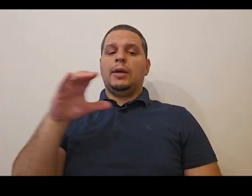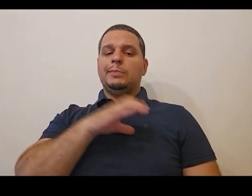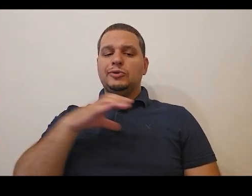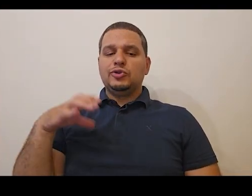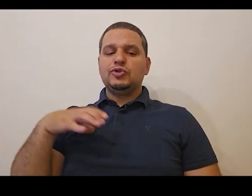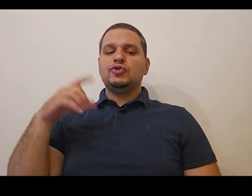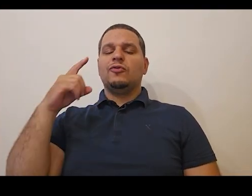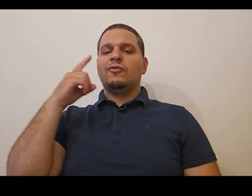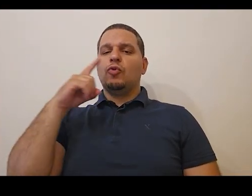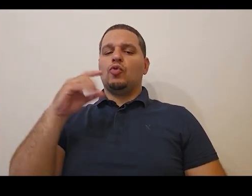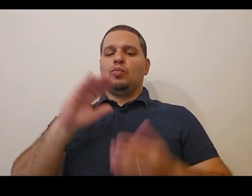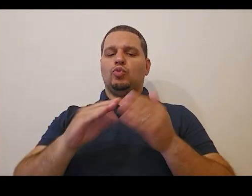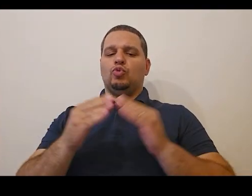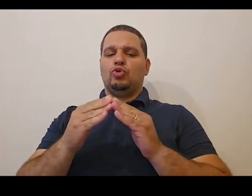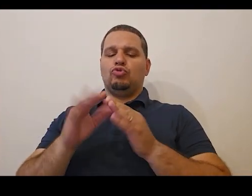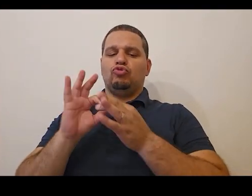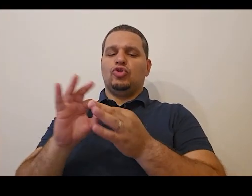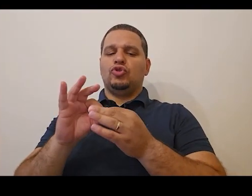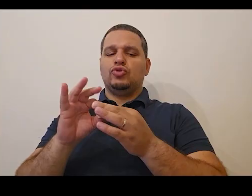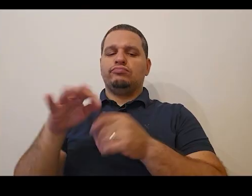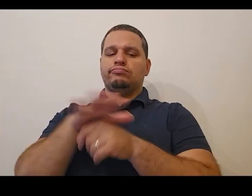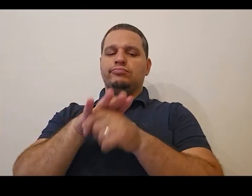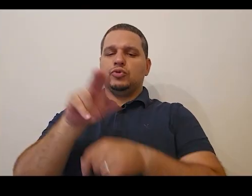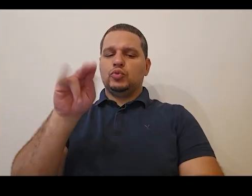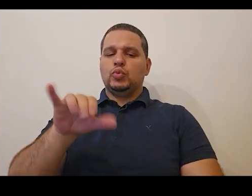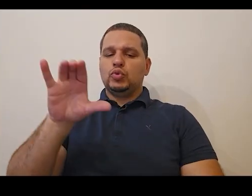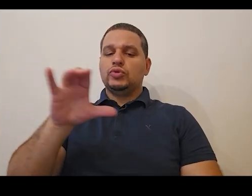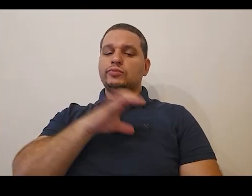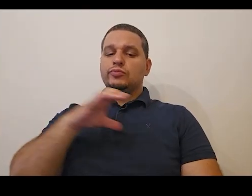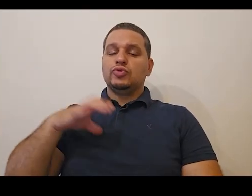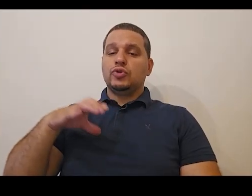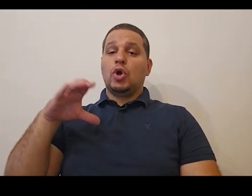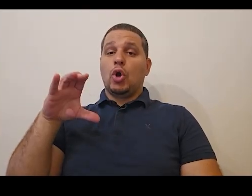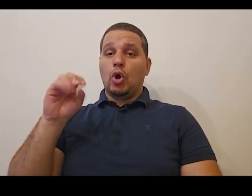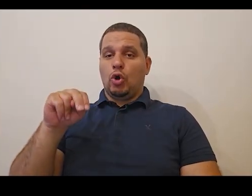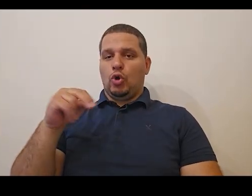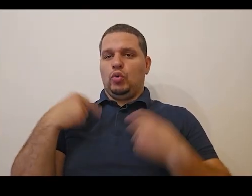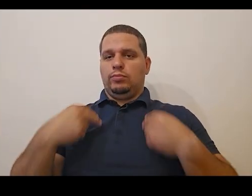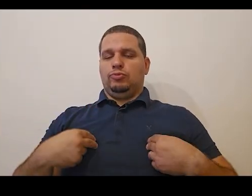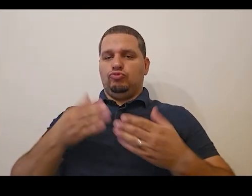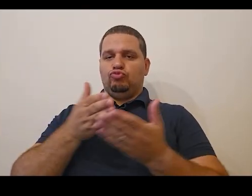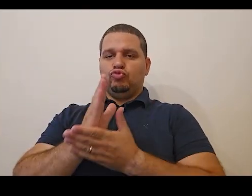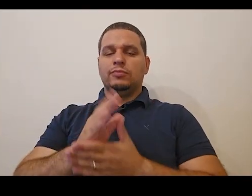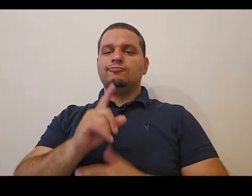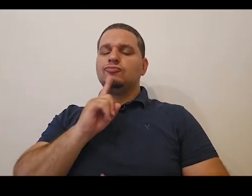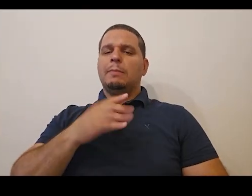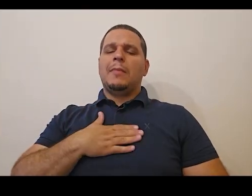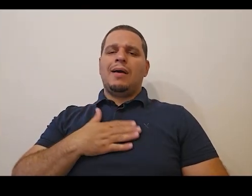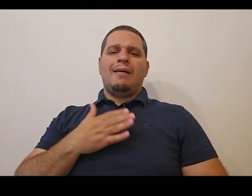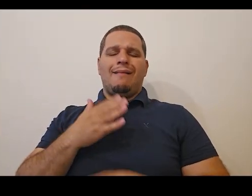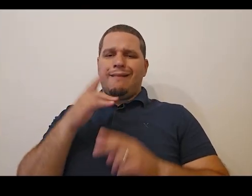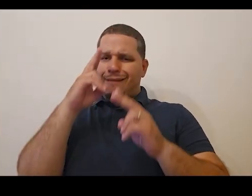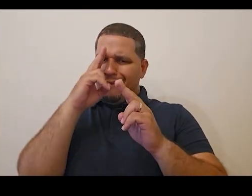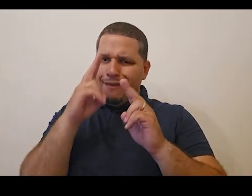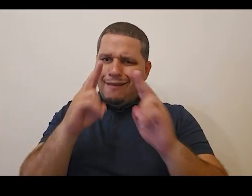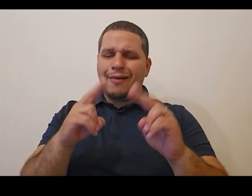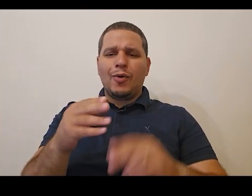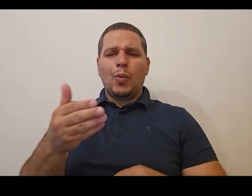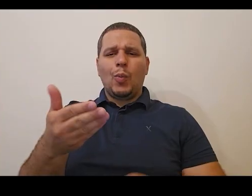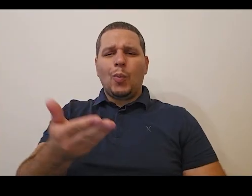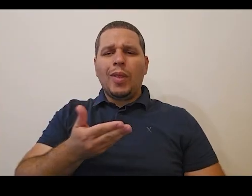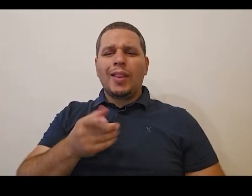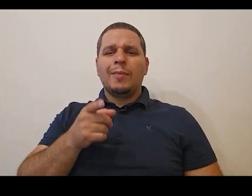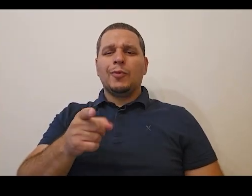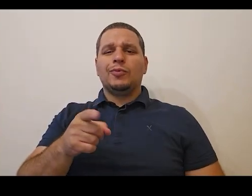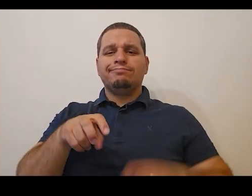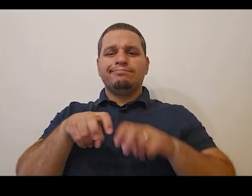Relations Bureau at the New York City Commission on Human Rights. And it is my absolute honor to welcome you to